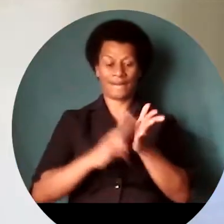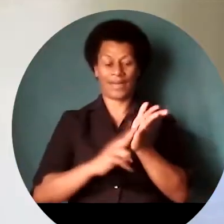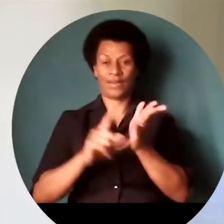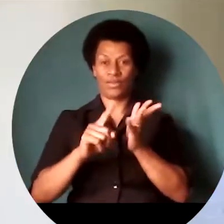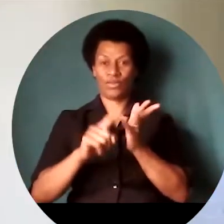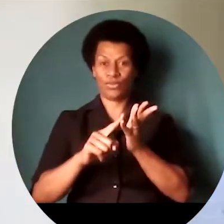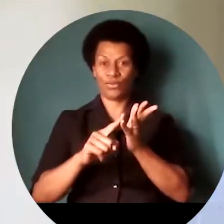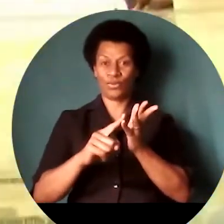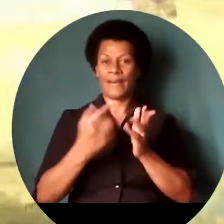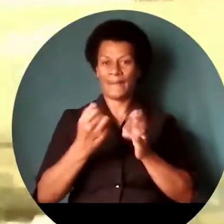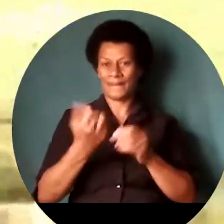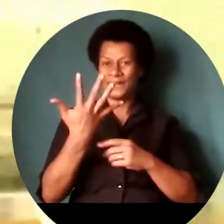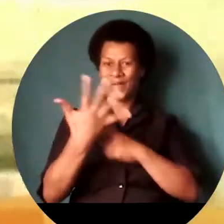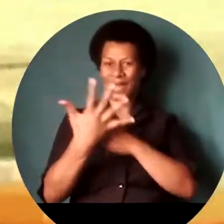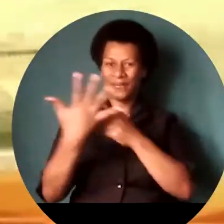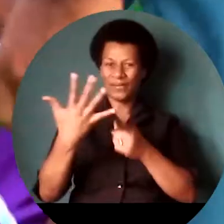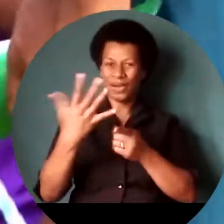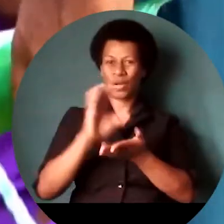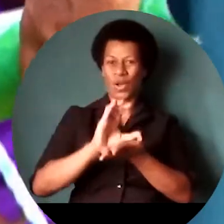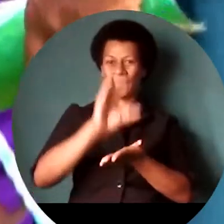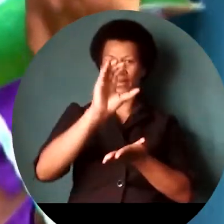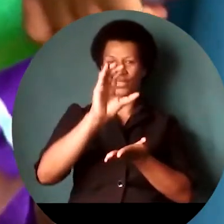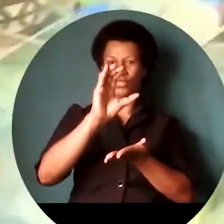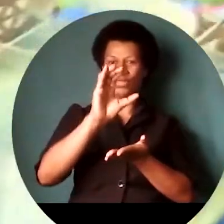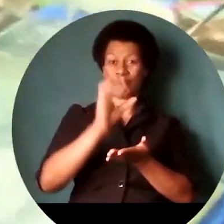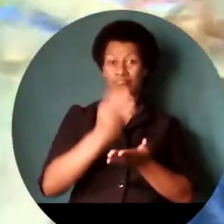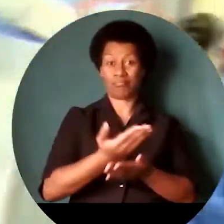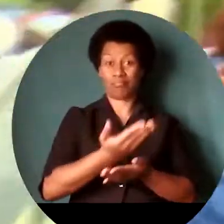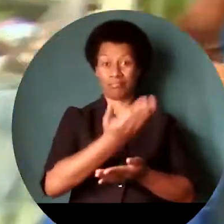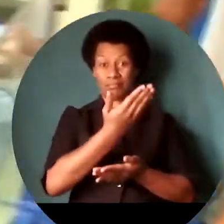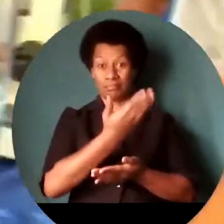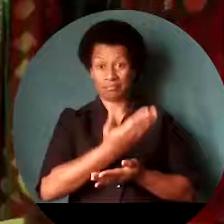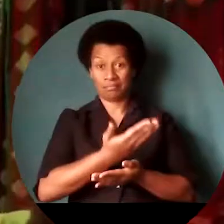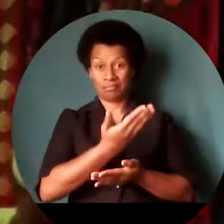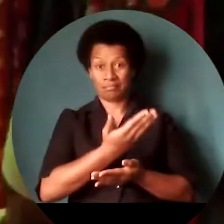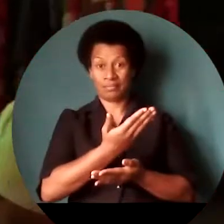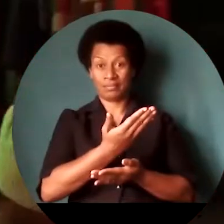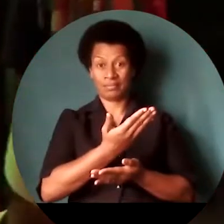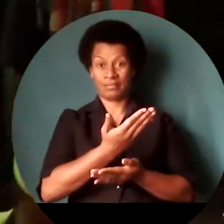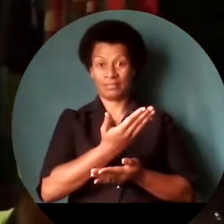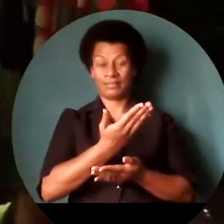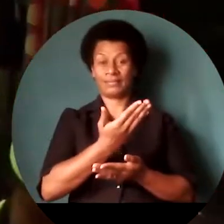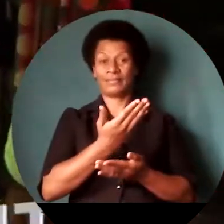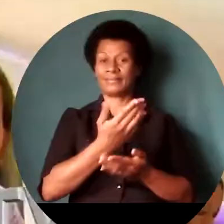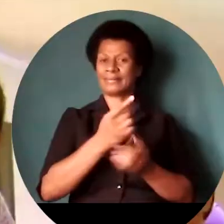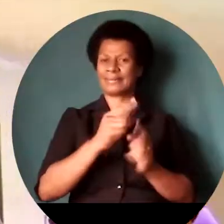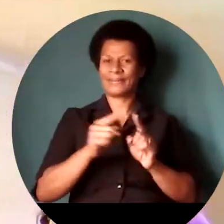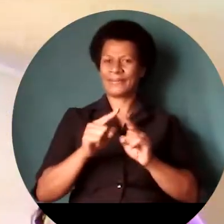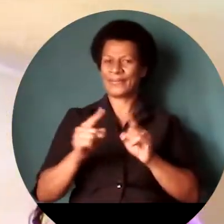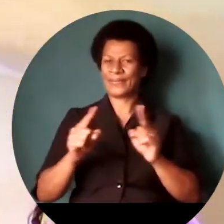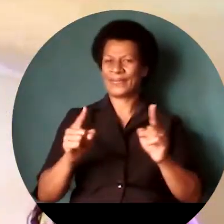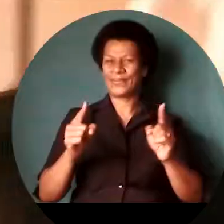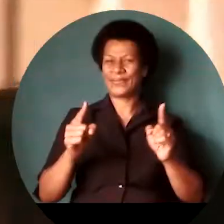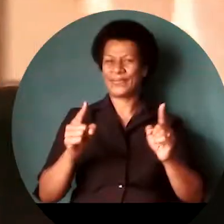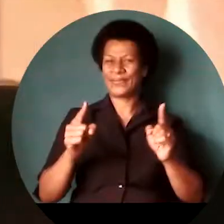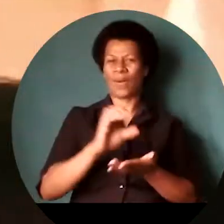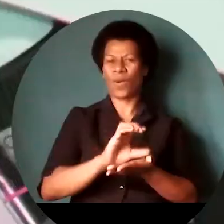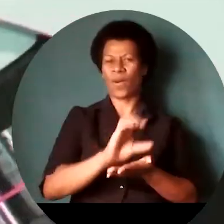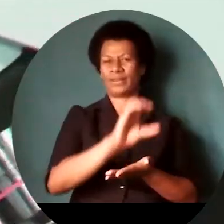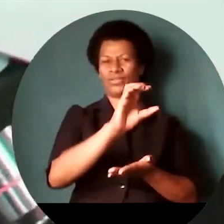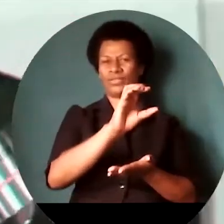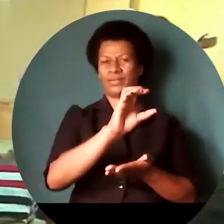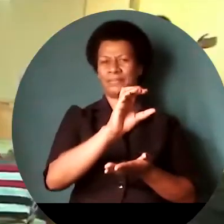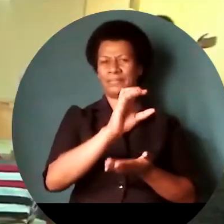The FNU has 5 colleges: Agriculture, Fisheries and Forestry, Business, Hospitality and Tourism Studies, Engineering, Science